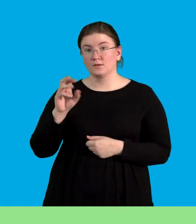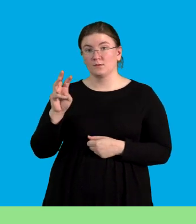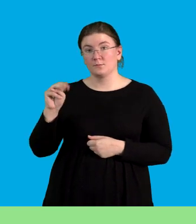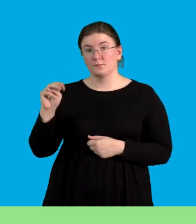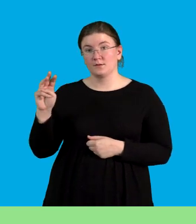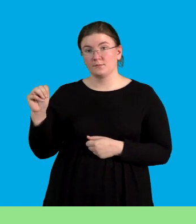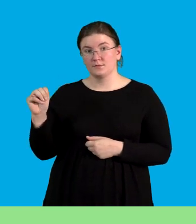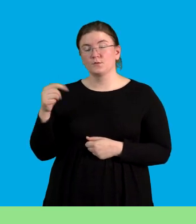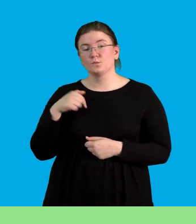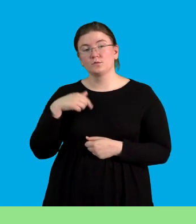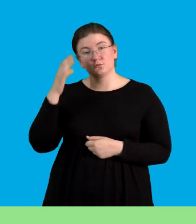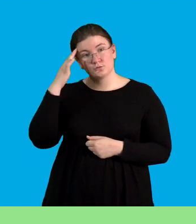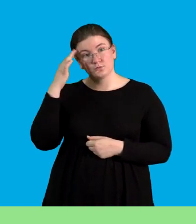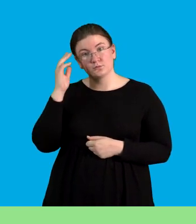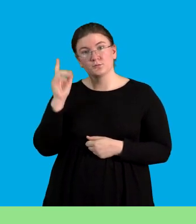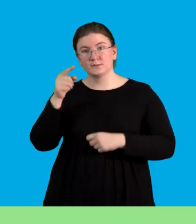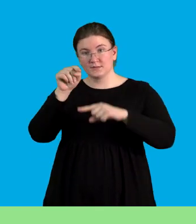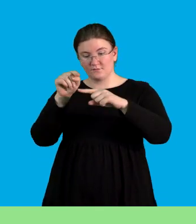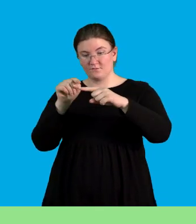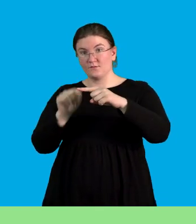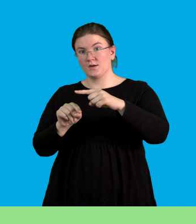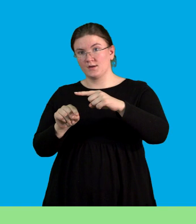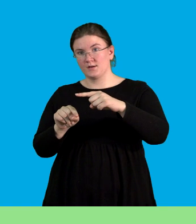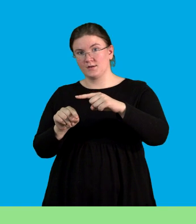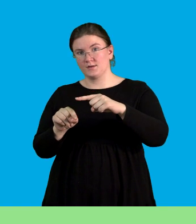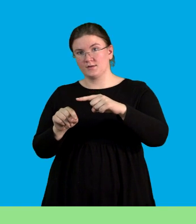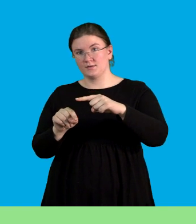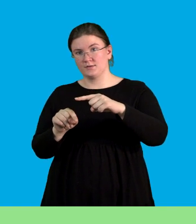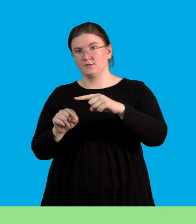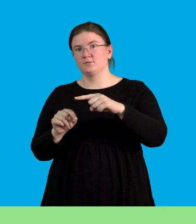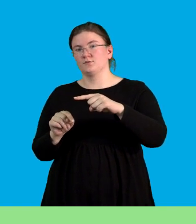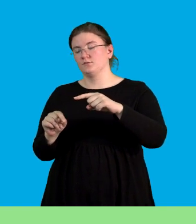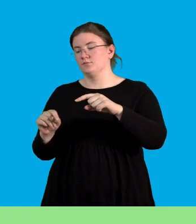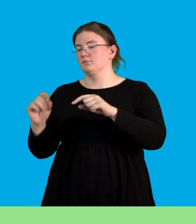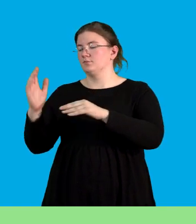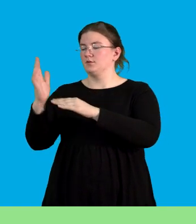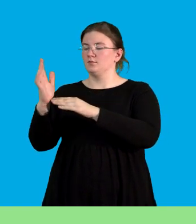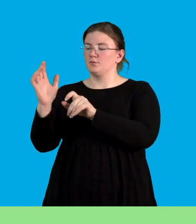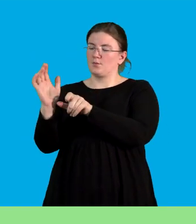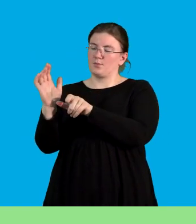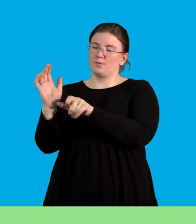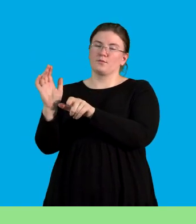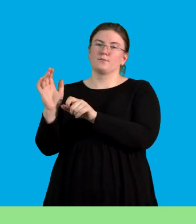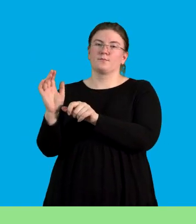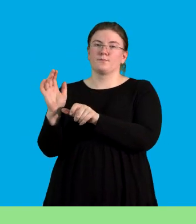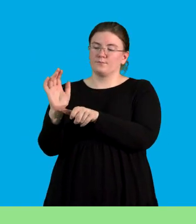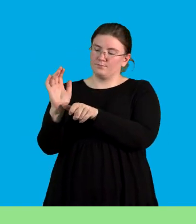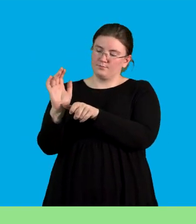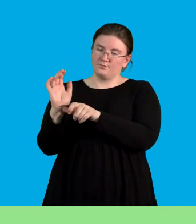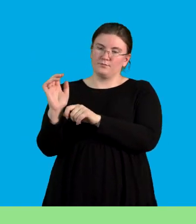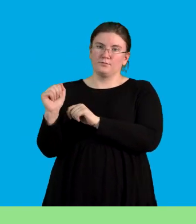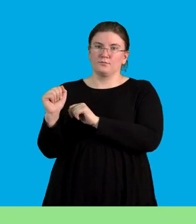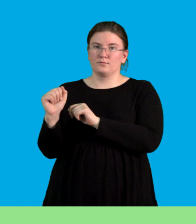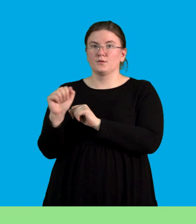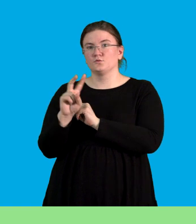80 millimeters. And we know that we divide that by the magnification, which is the length of the